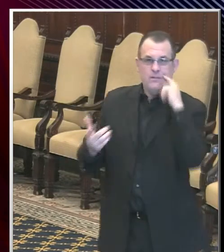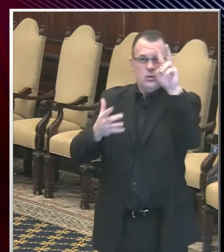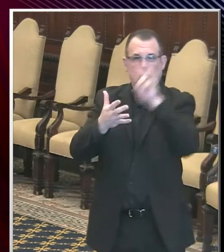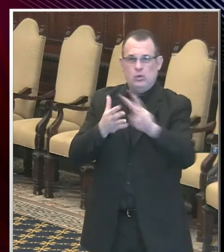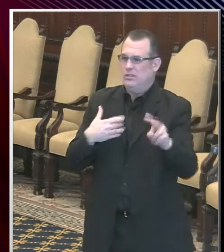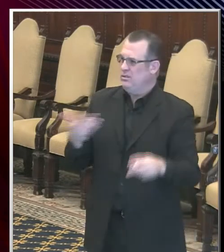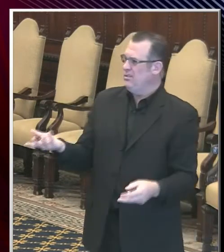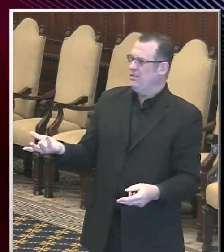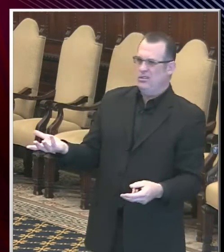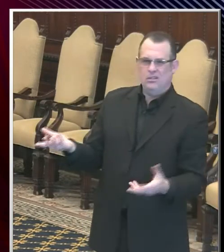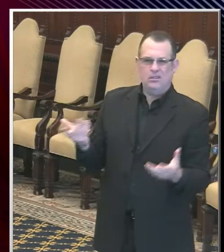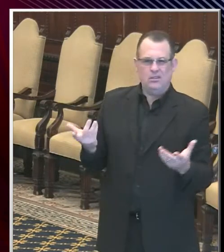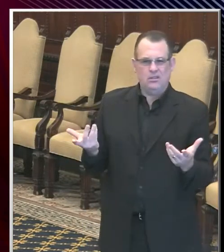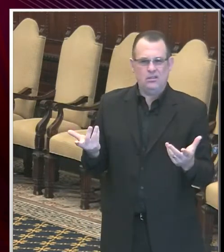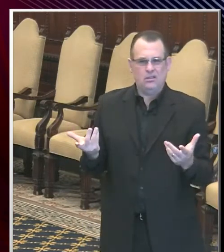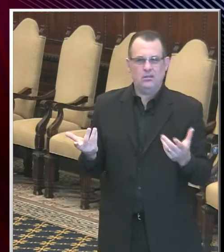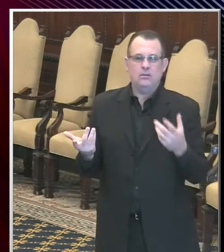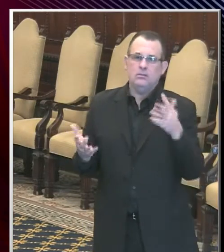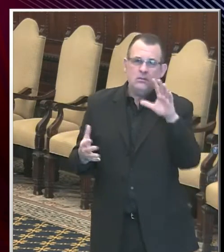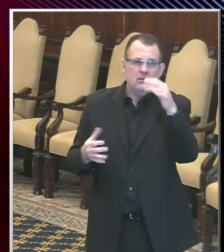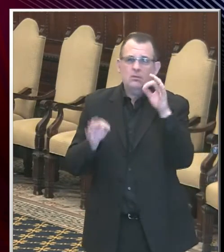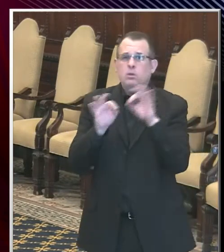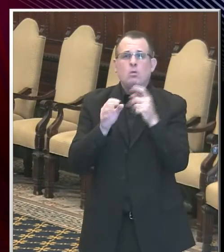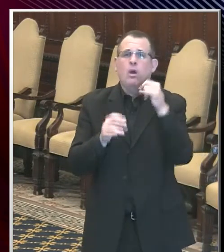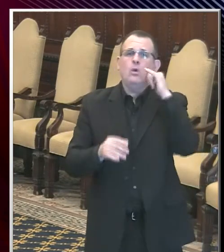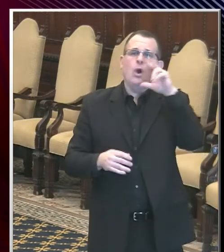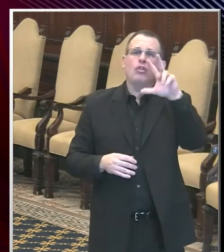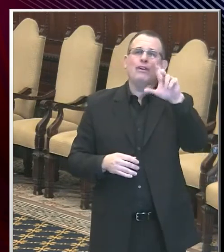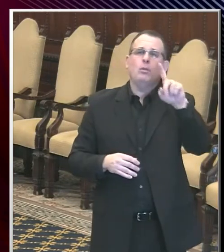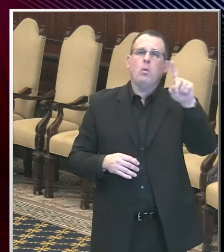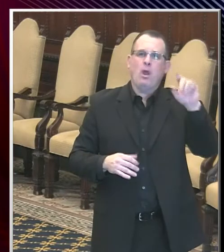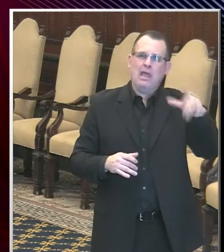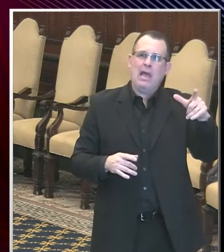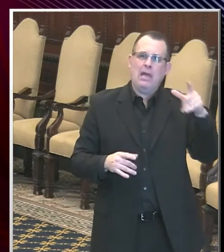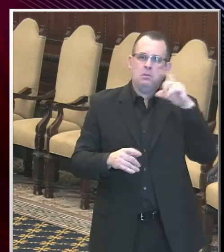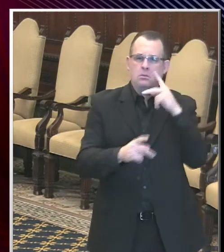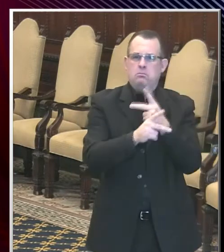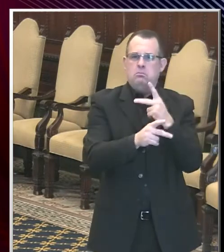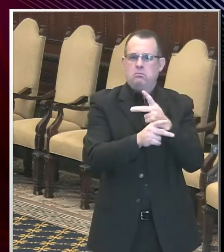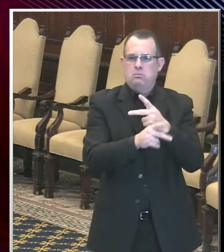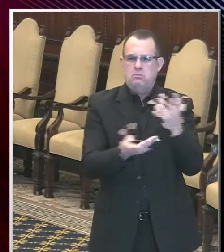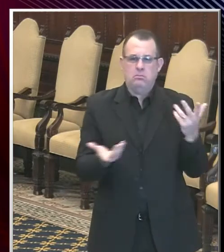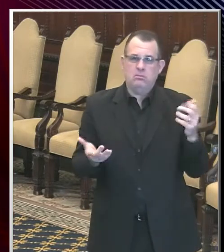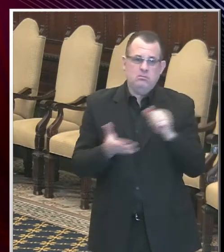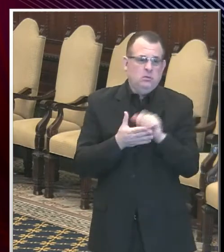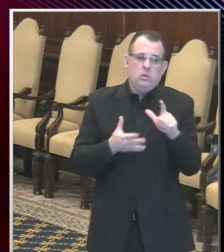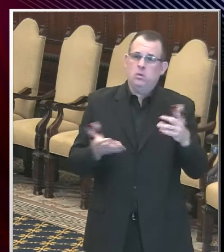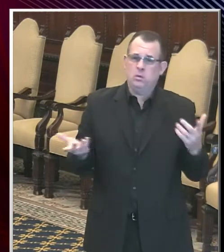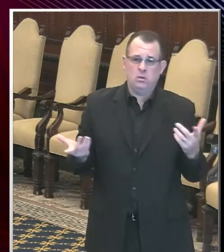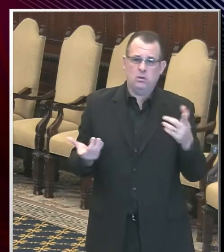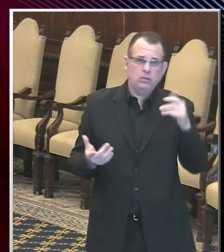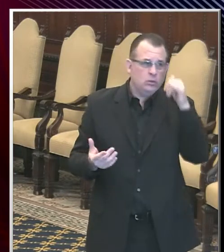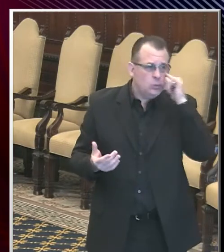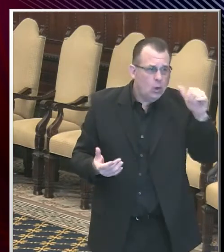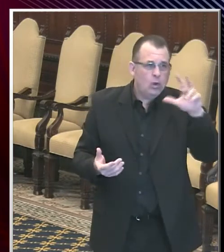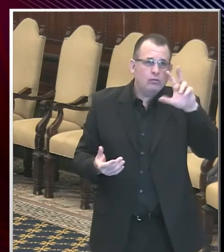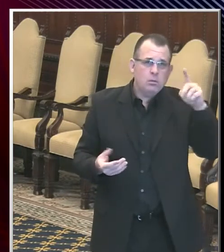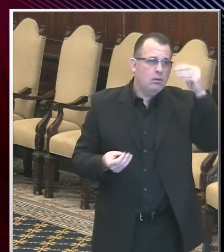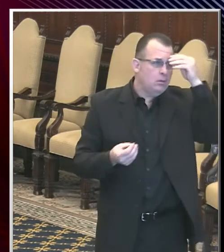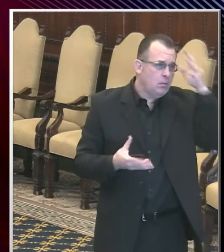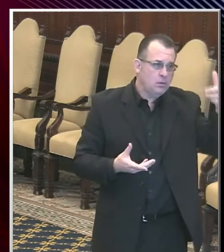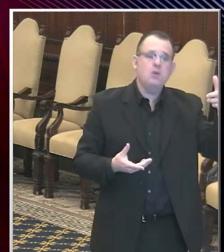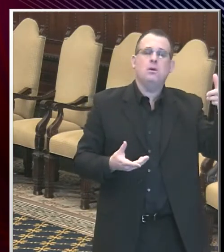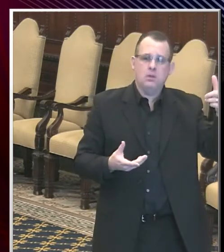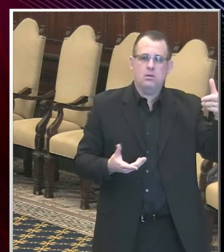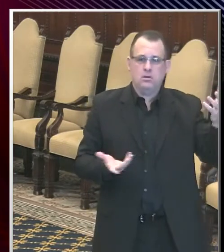Call 311. Okay. Yeah, thank you. That's still the number to call to report those types of things, and we'll certainly respond